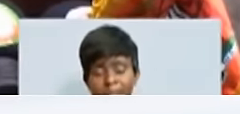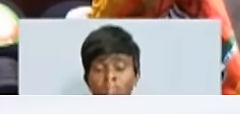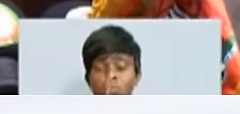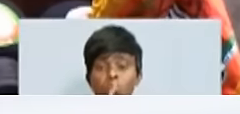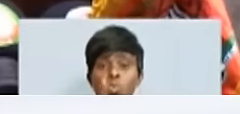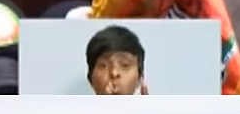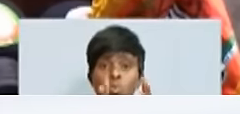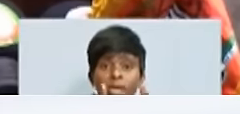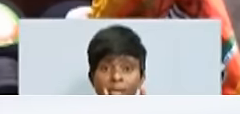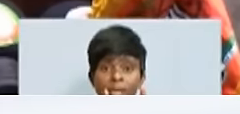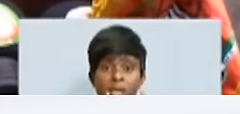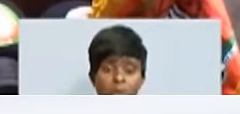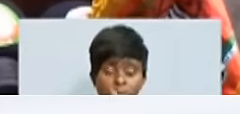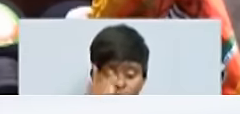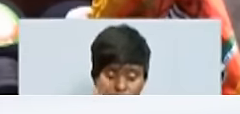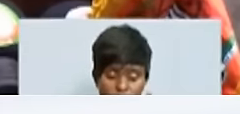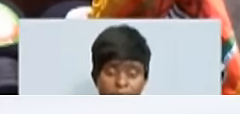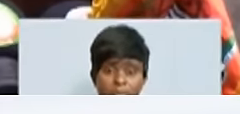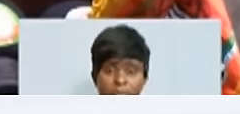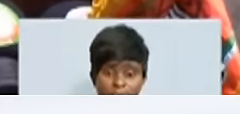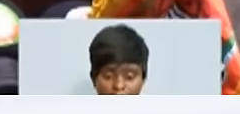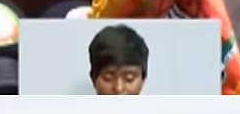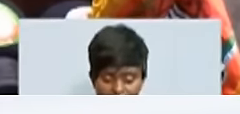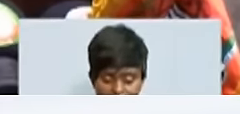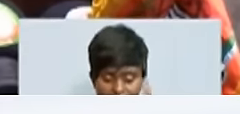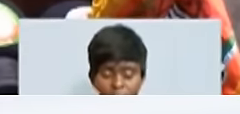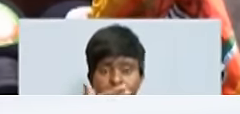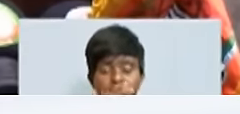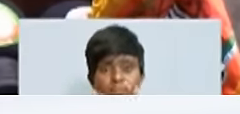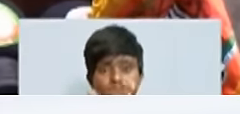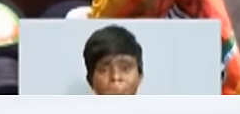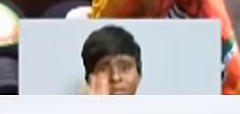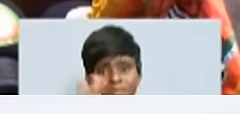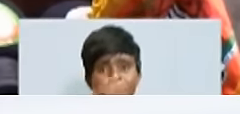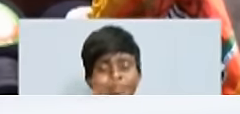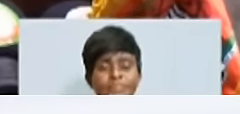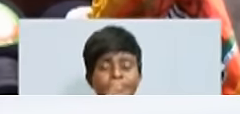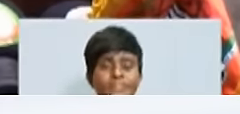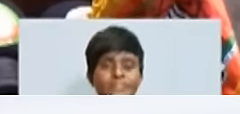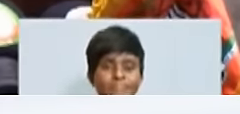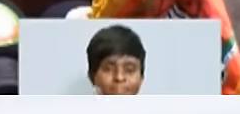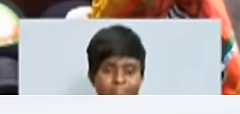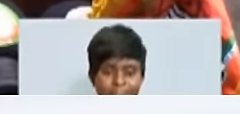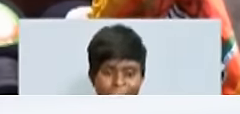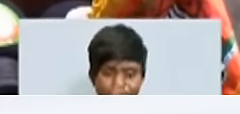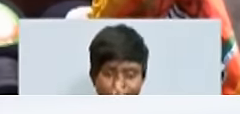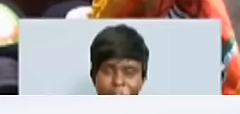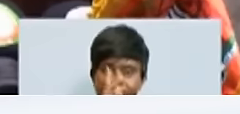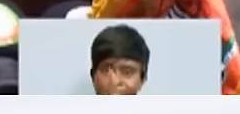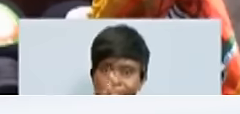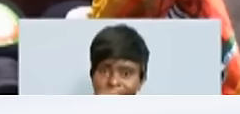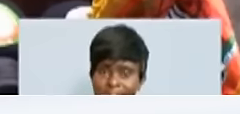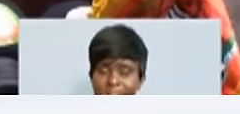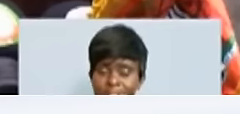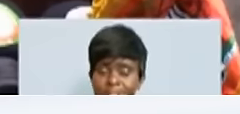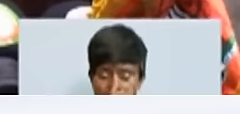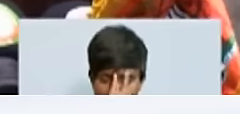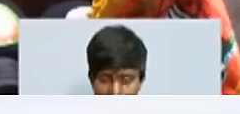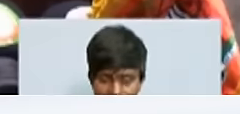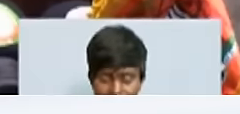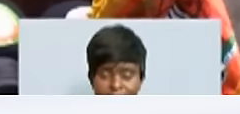surest way through which our people can be assured of their freedoms and right to participate in